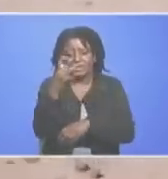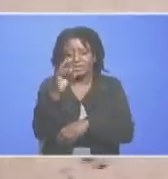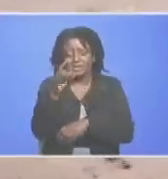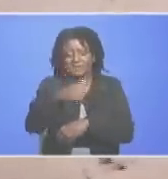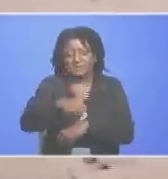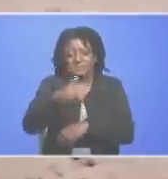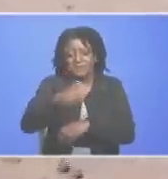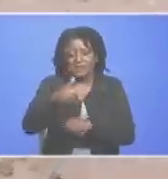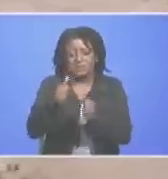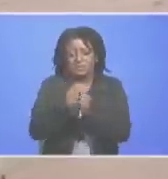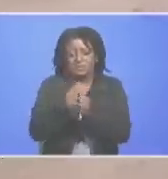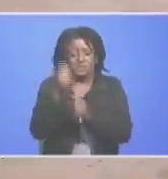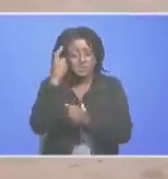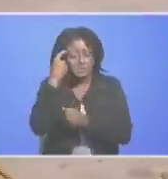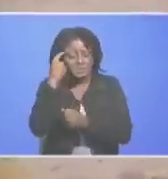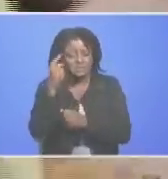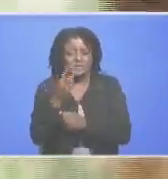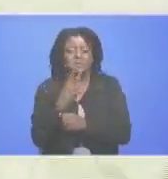marijuana valued at